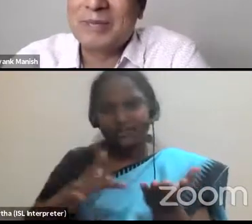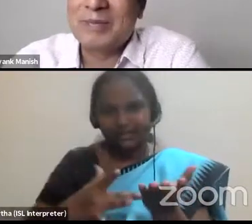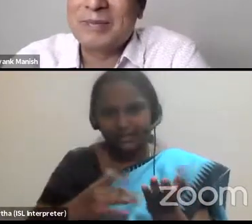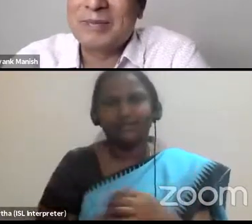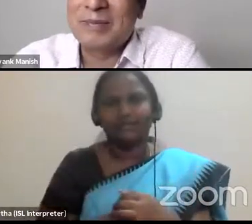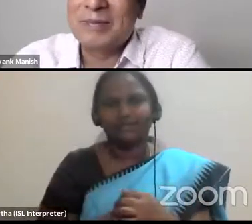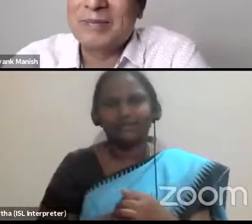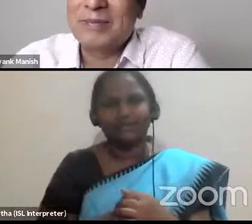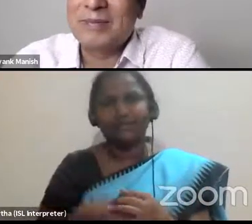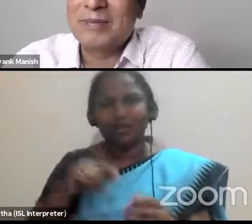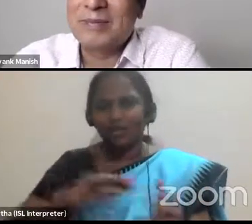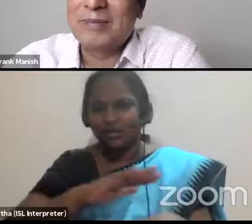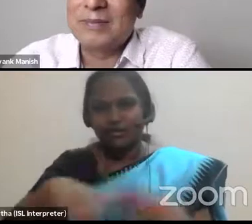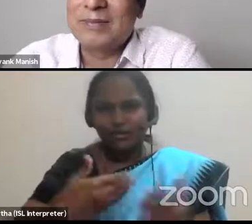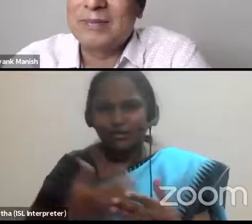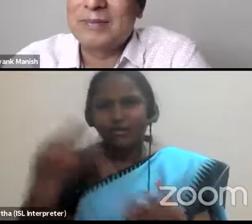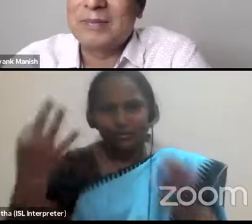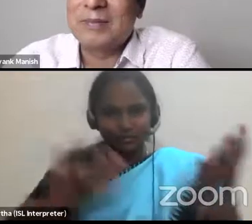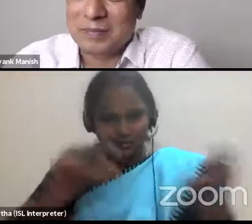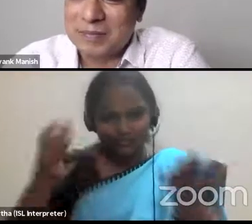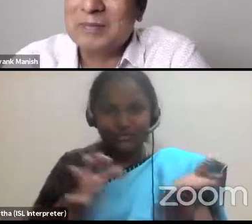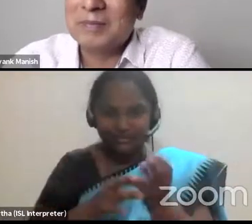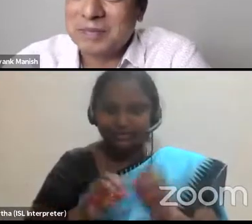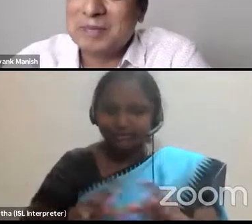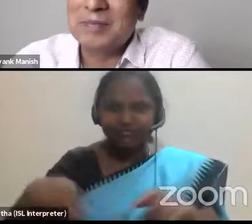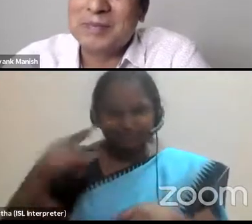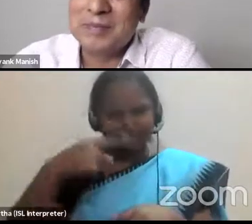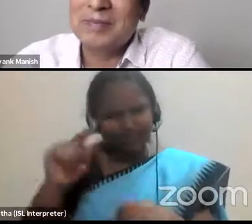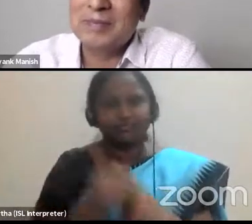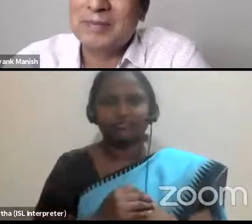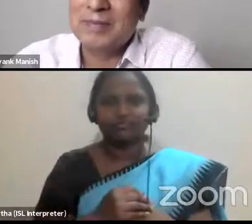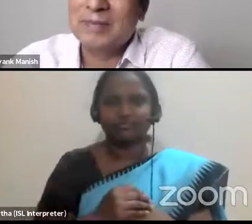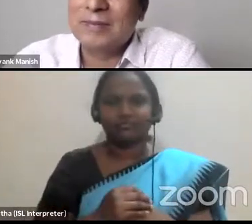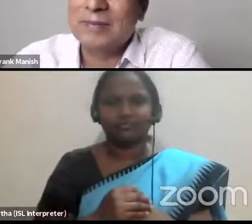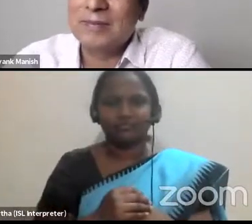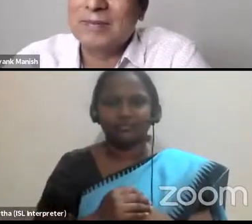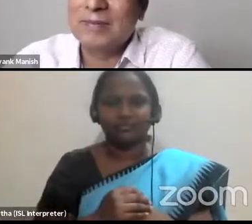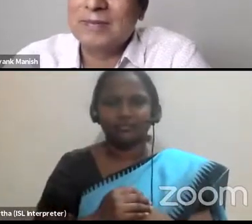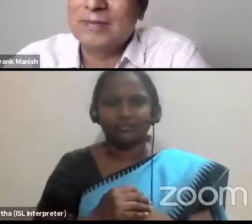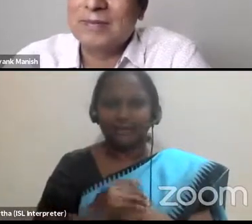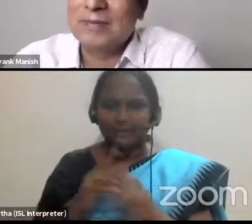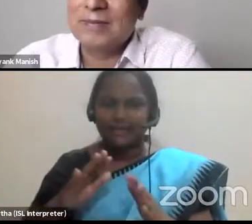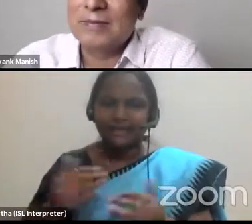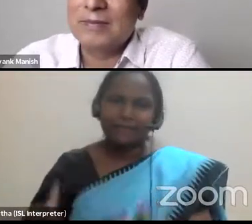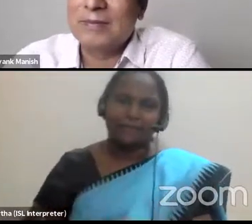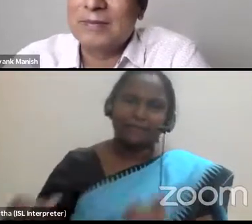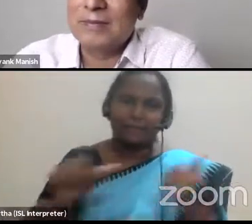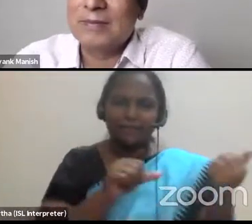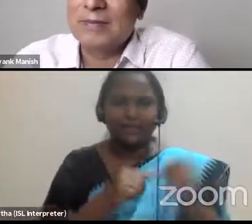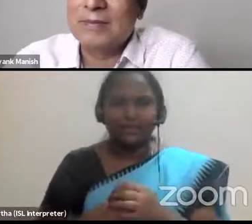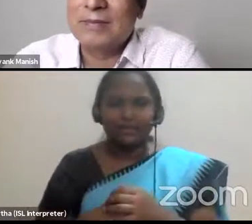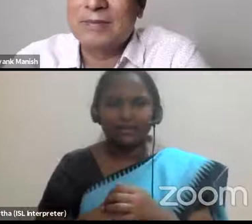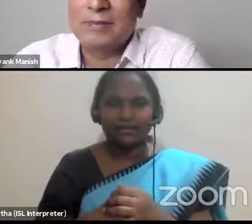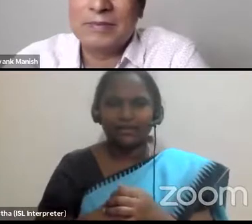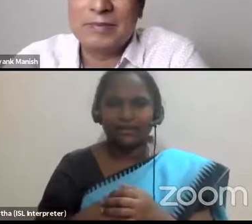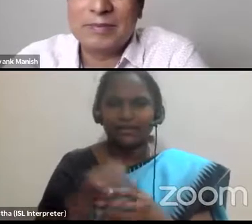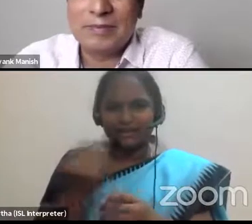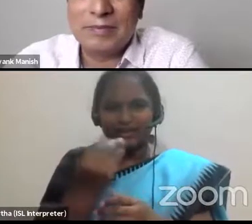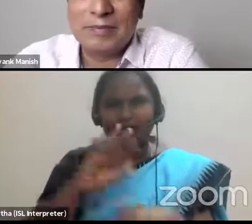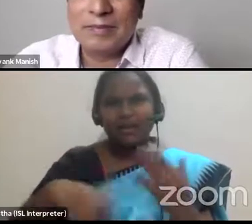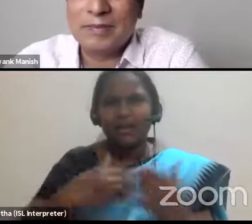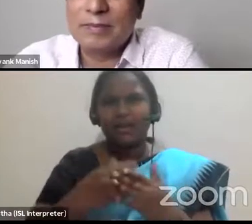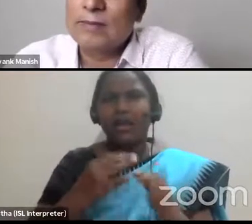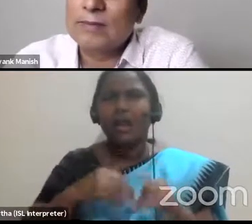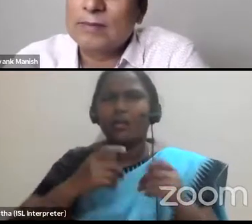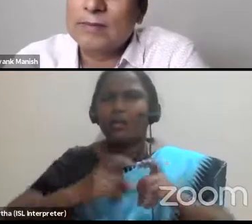and, this whole new digital revolution, right? So Shubhashis, coming back to you here a little bit about how